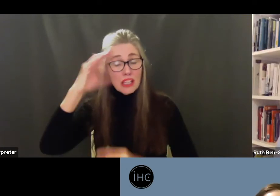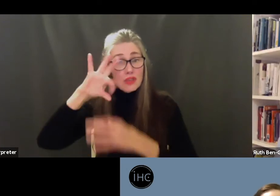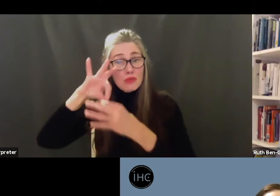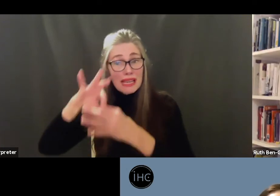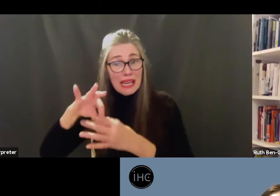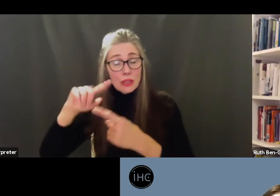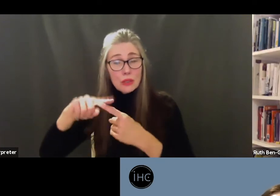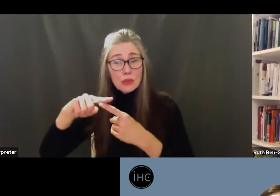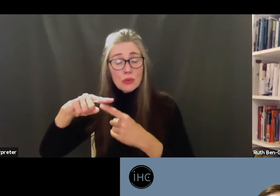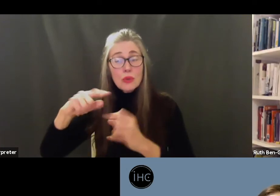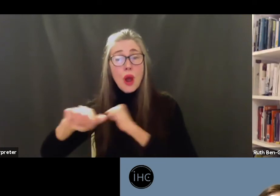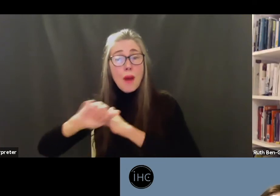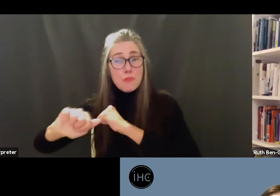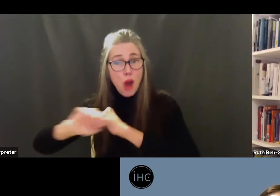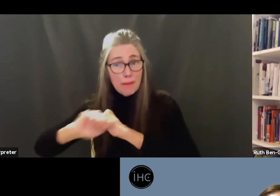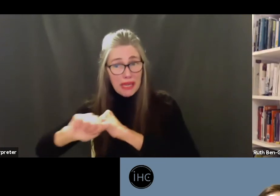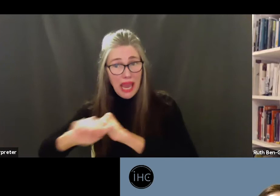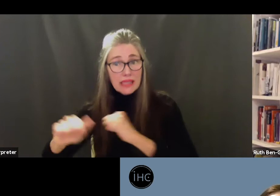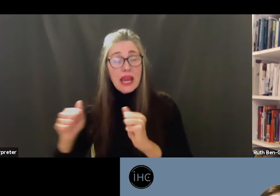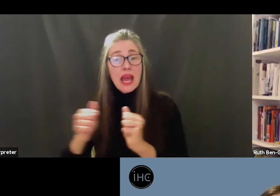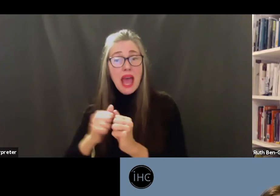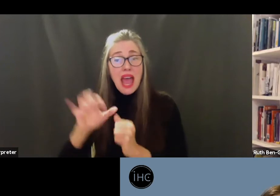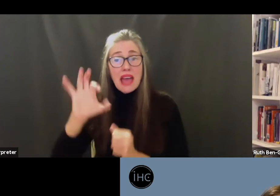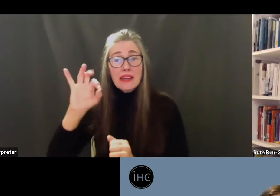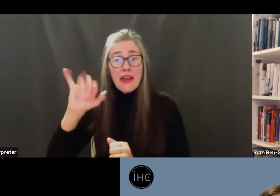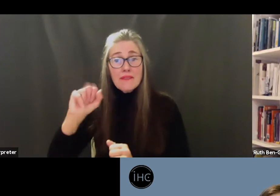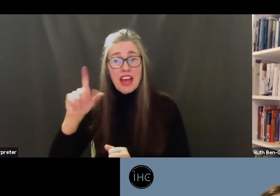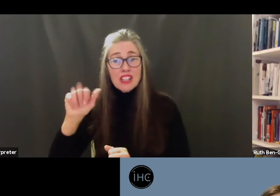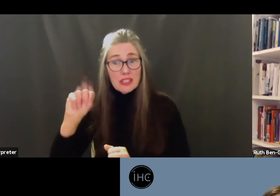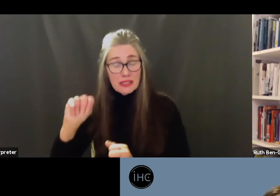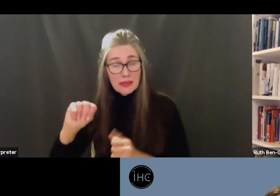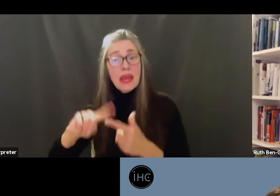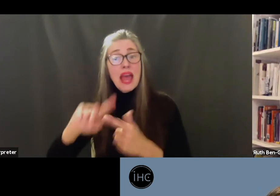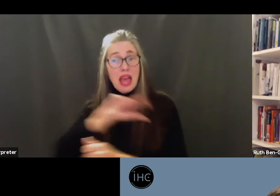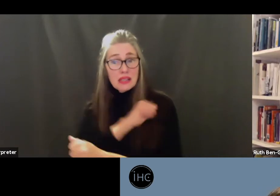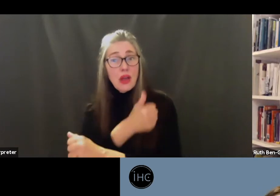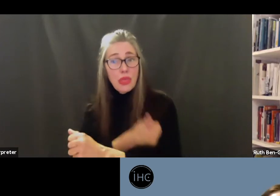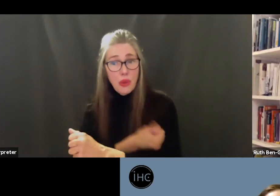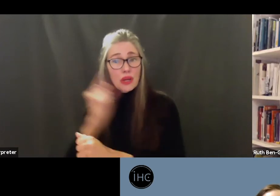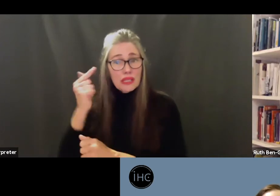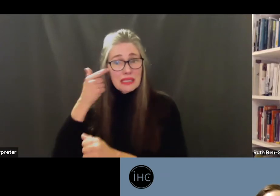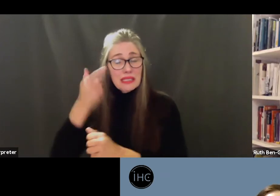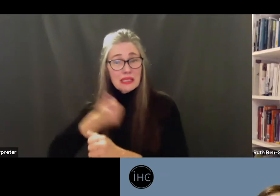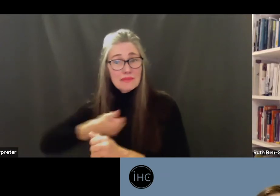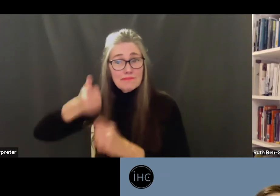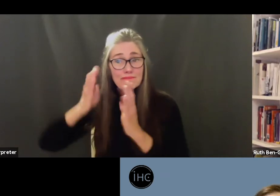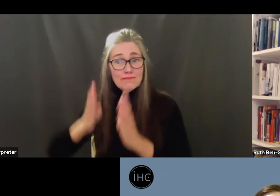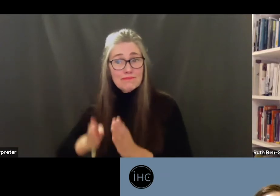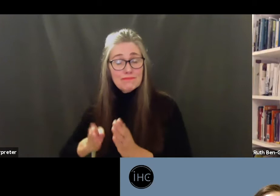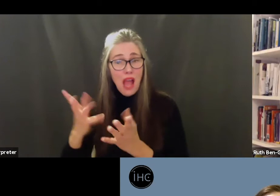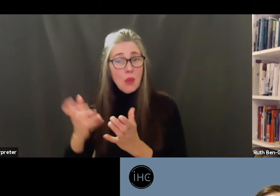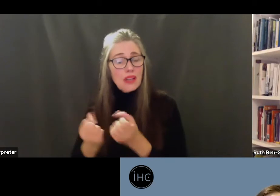great. Okay, we have a wave of questions, so I'm going to start in on them. The